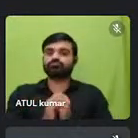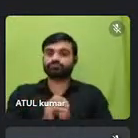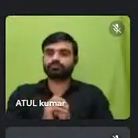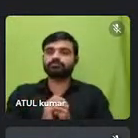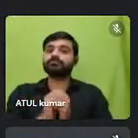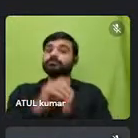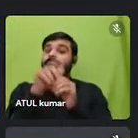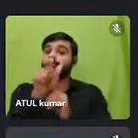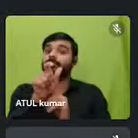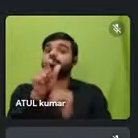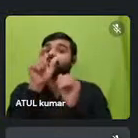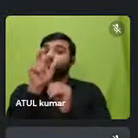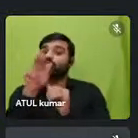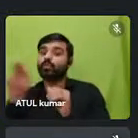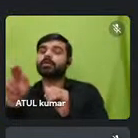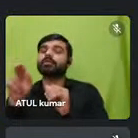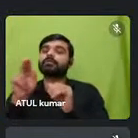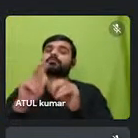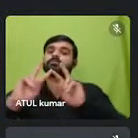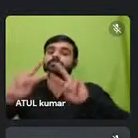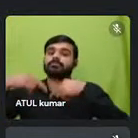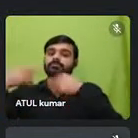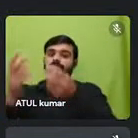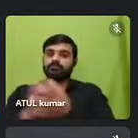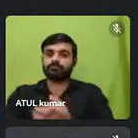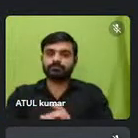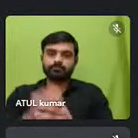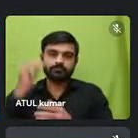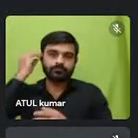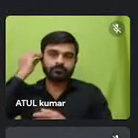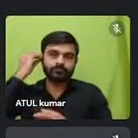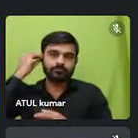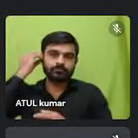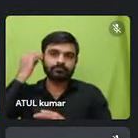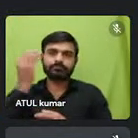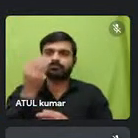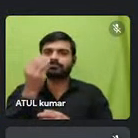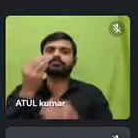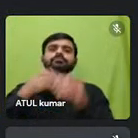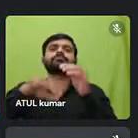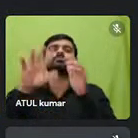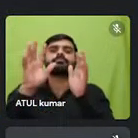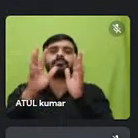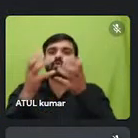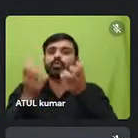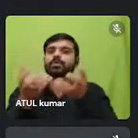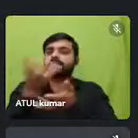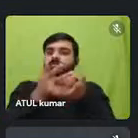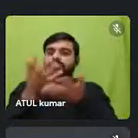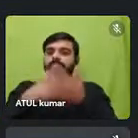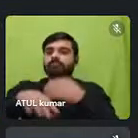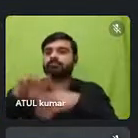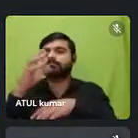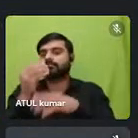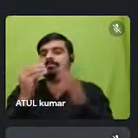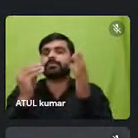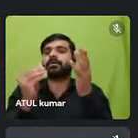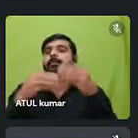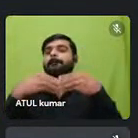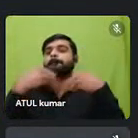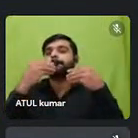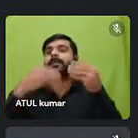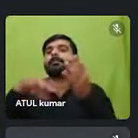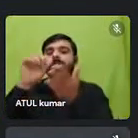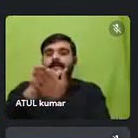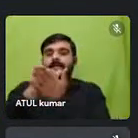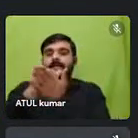terminology in referring to people. And I've just got some quotes here which I've taken out of papers that were published